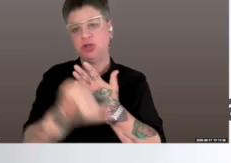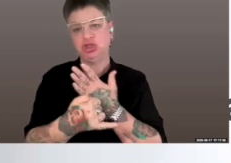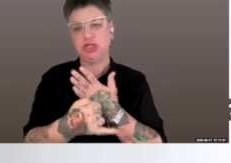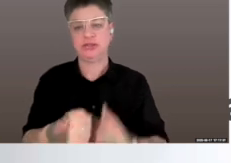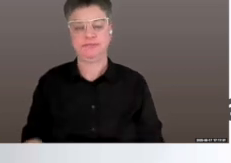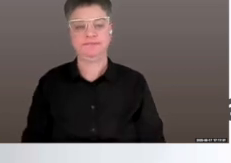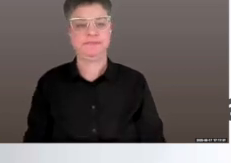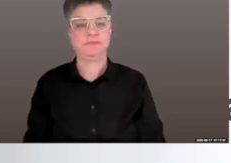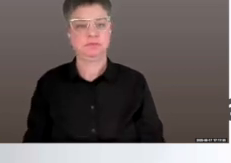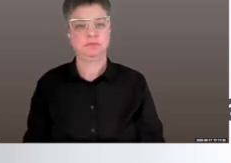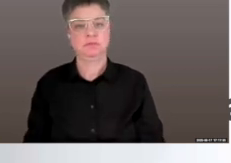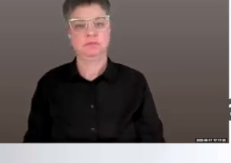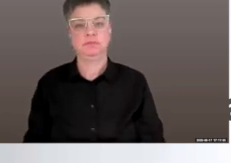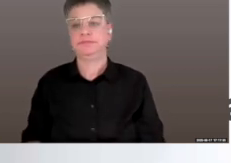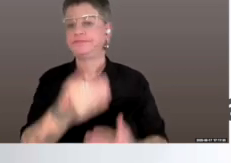demand.